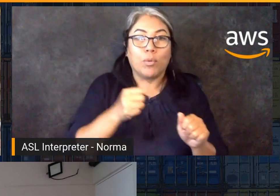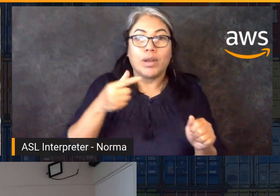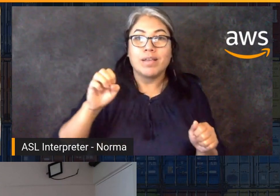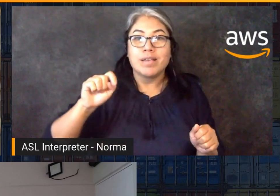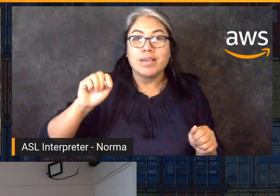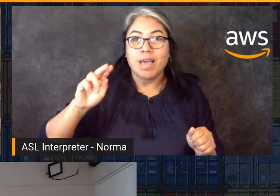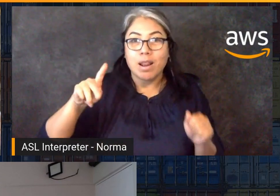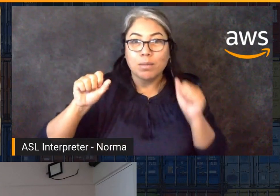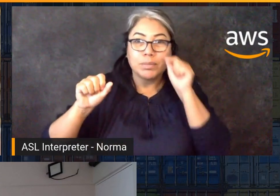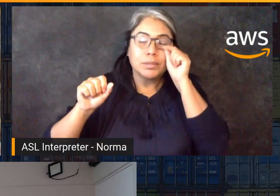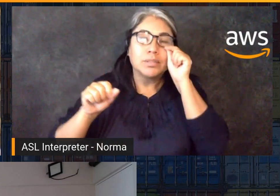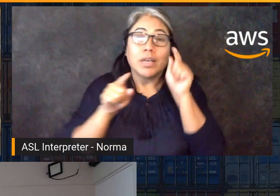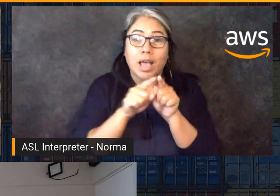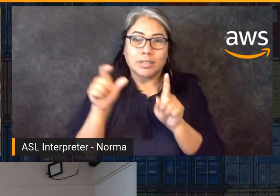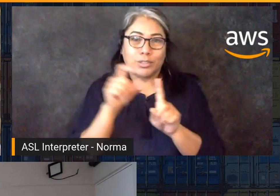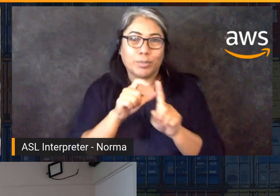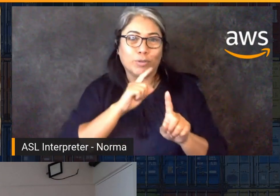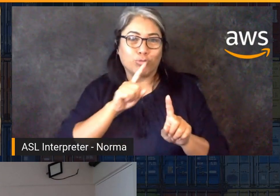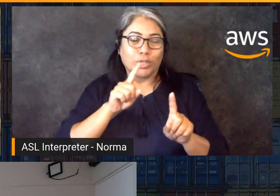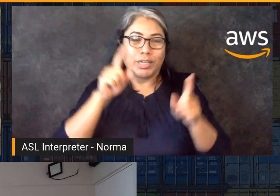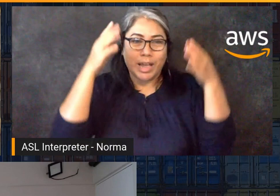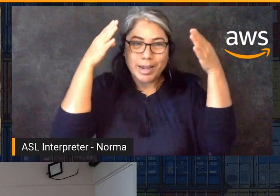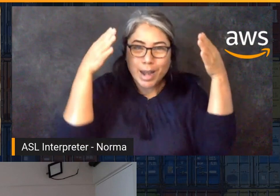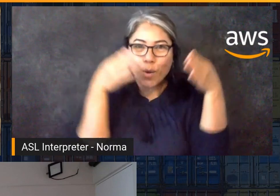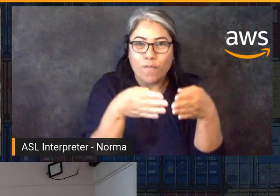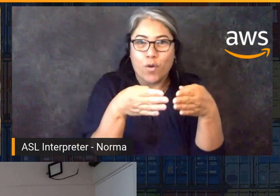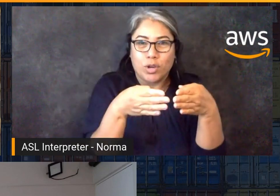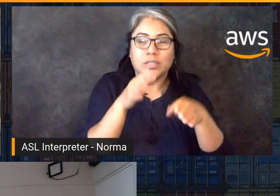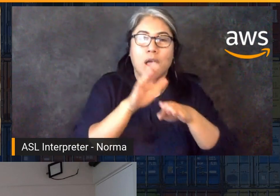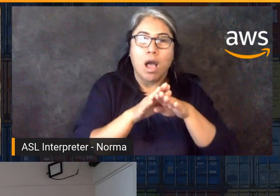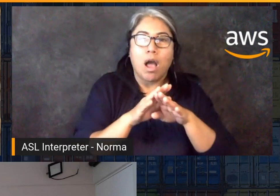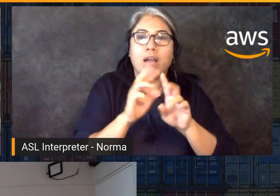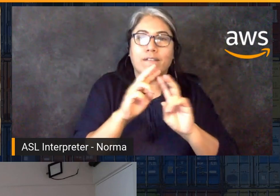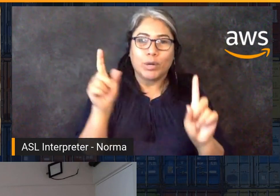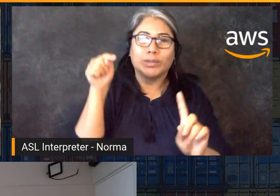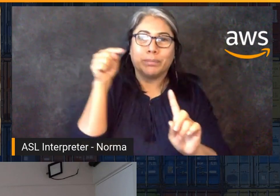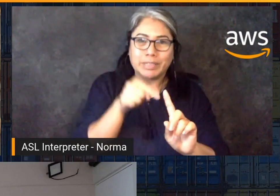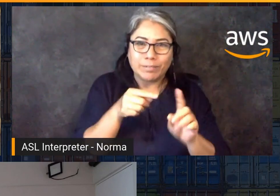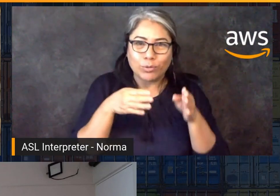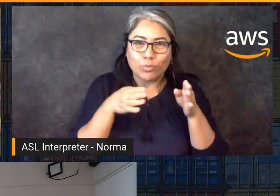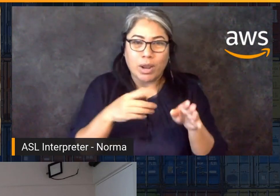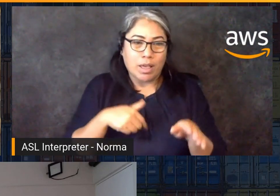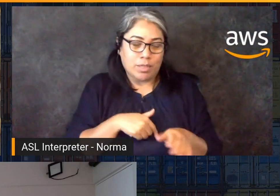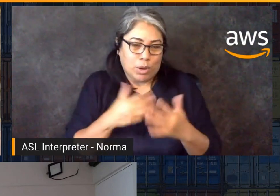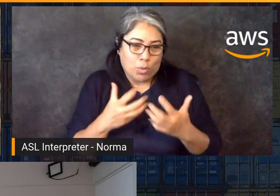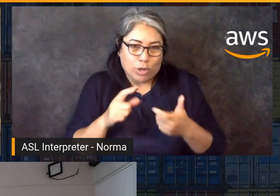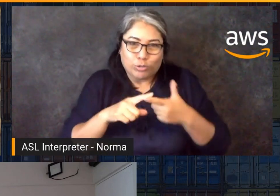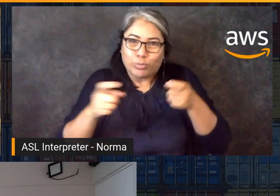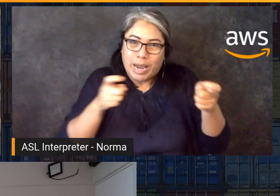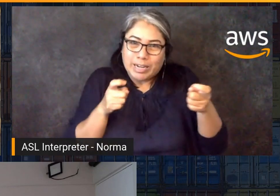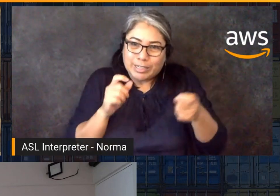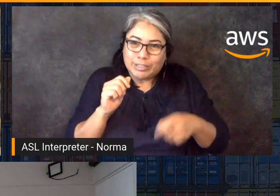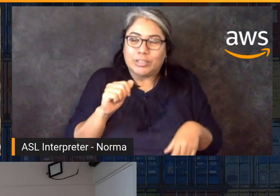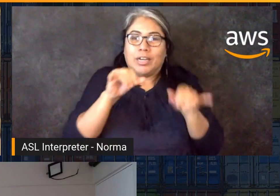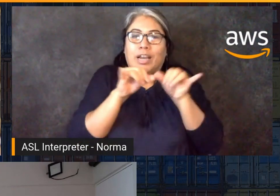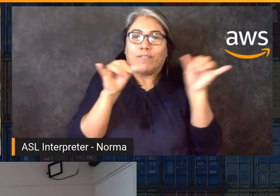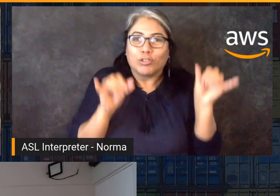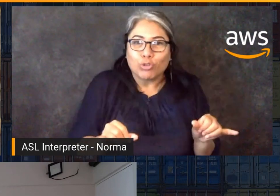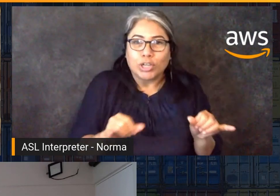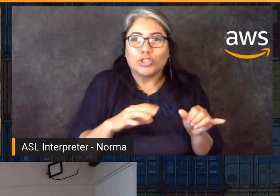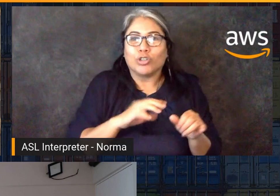and as really a narrow focus on a very specific way that we want to manage infrastructure and manage